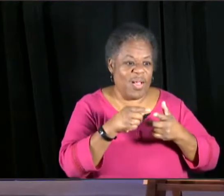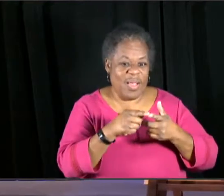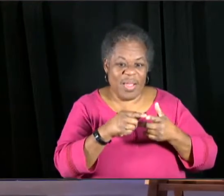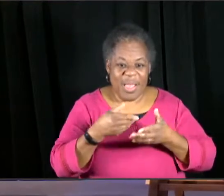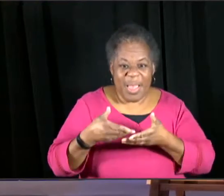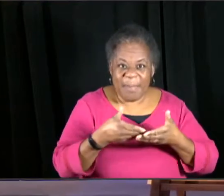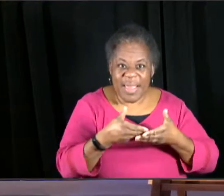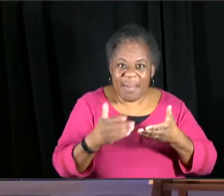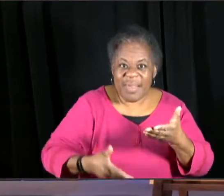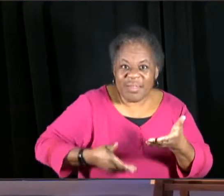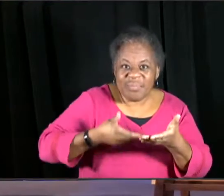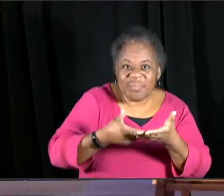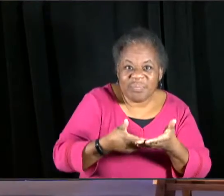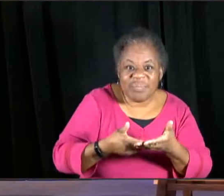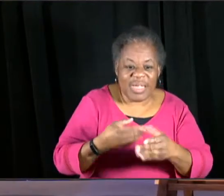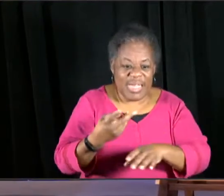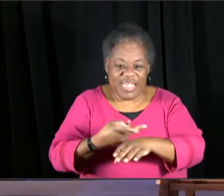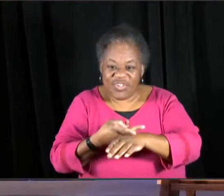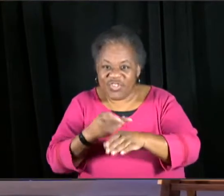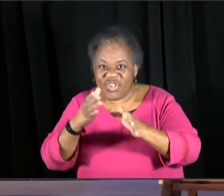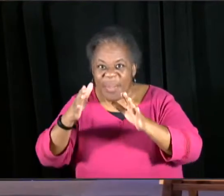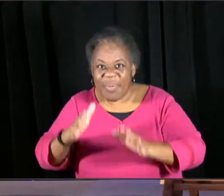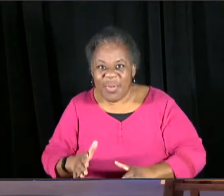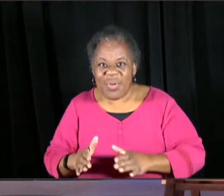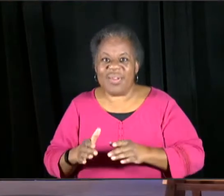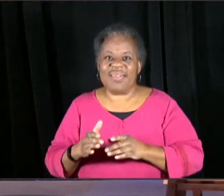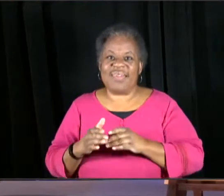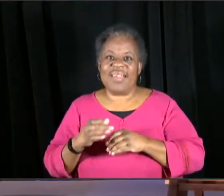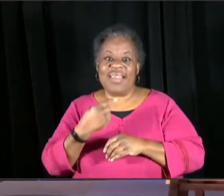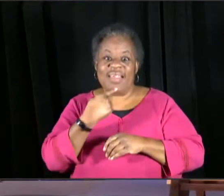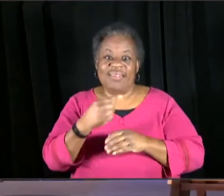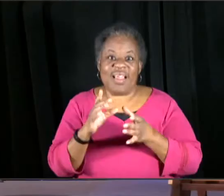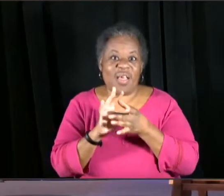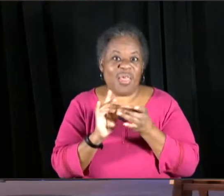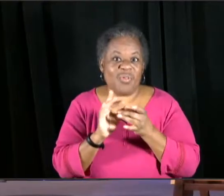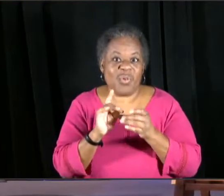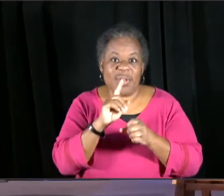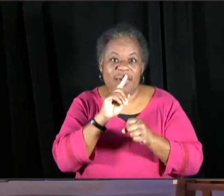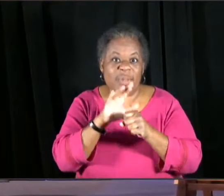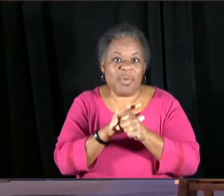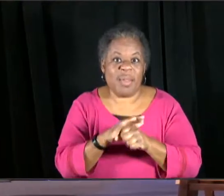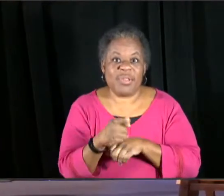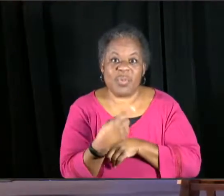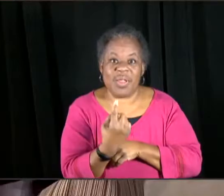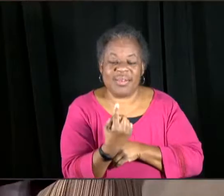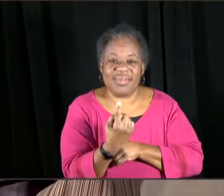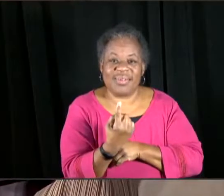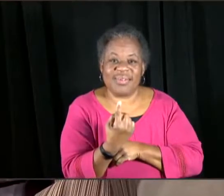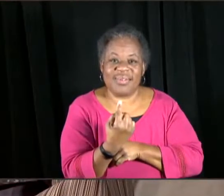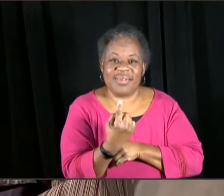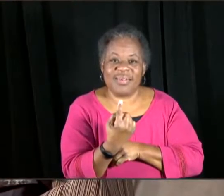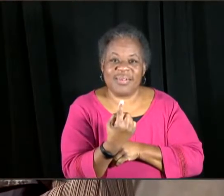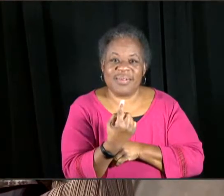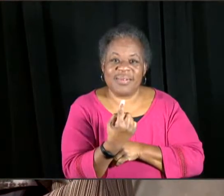who start the rumor that he's not an ordinary child, that he's the promised one.